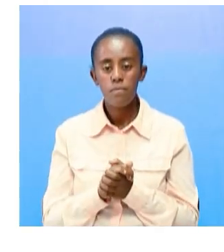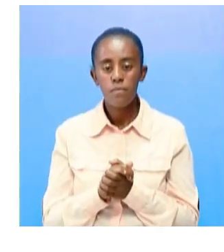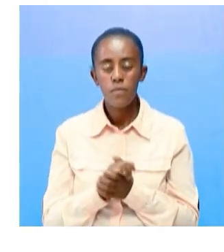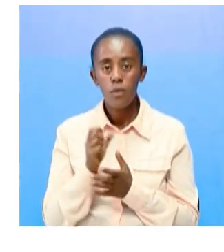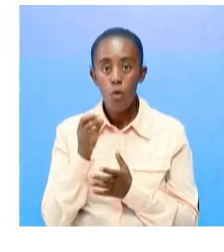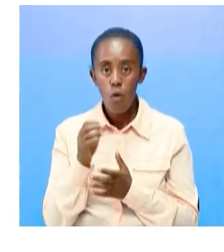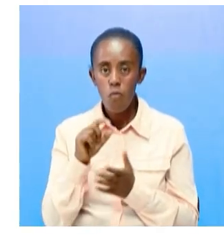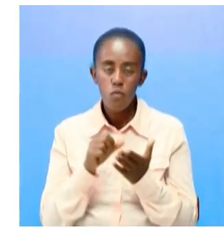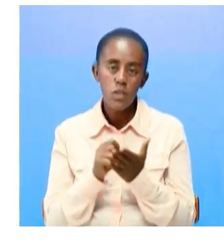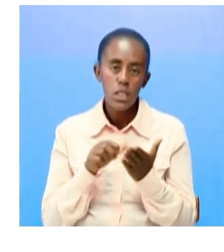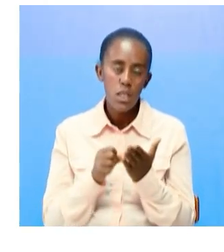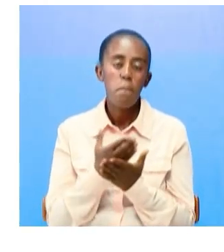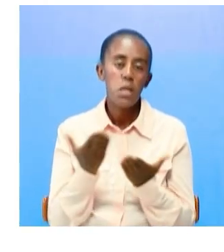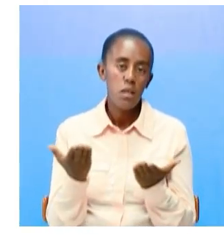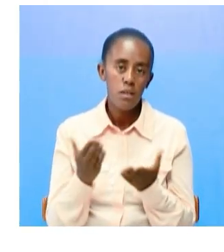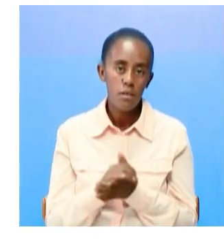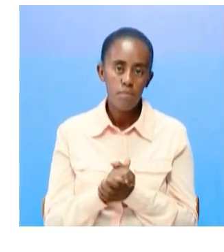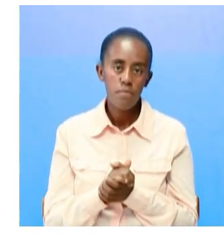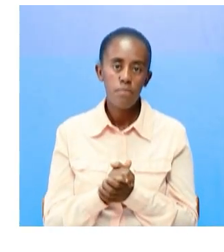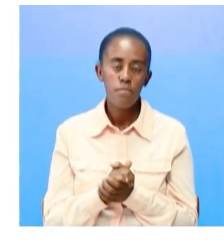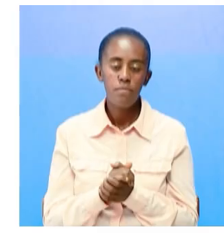of something,